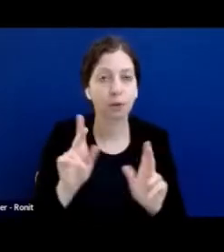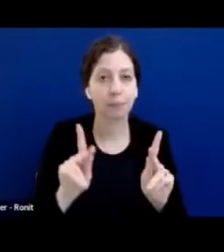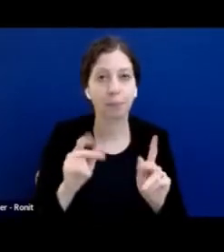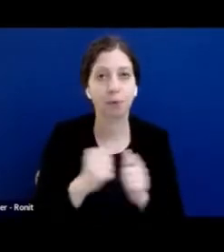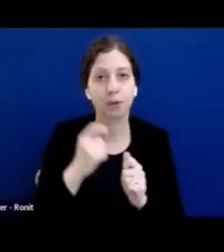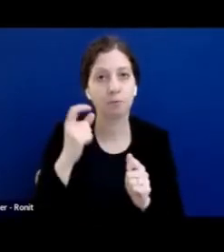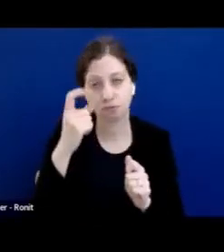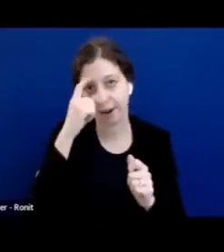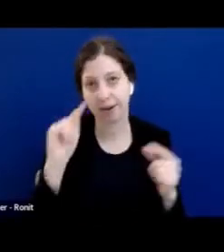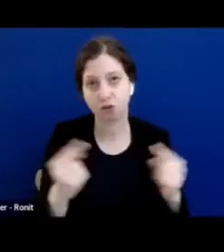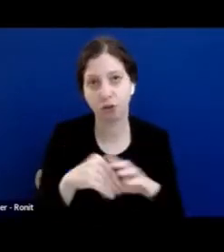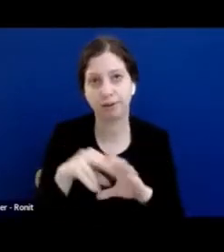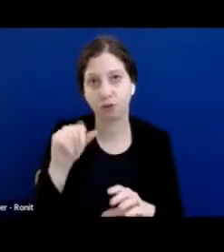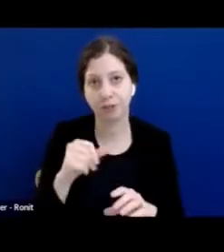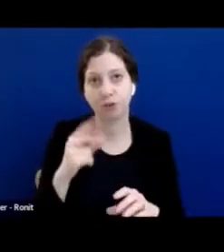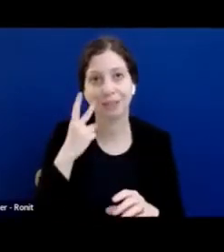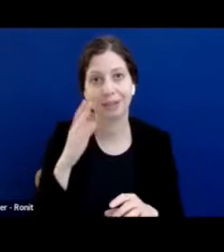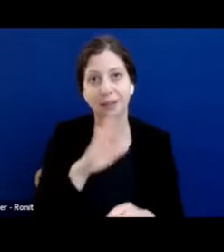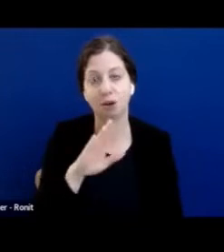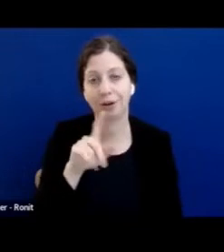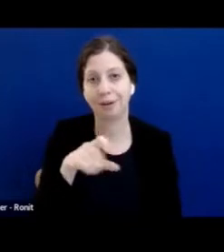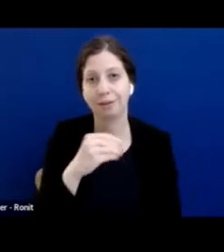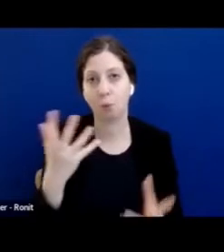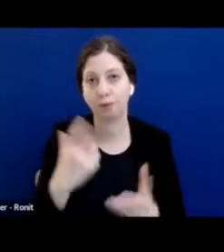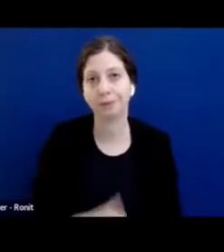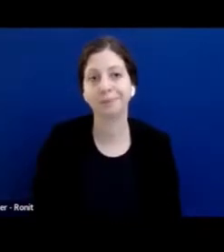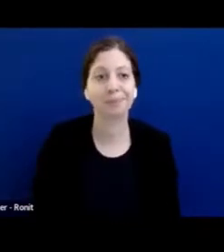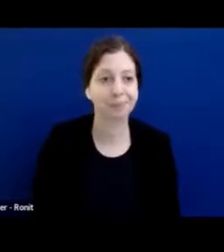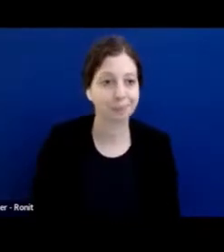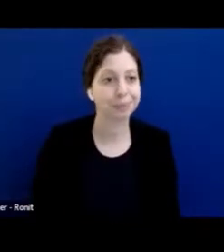Virginia. Terry, next slide, please.